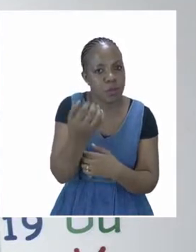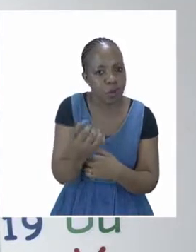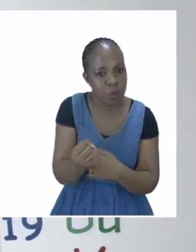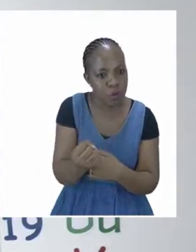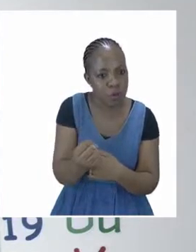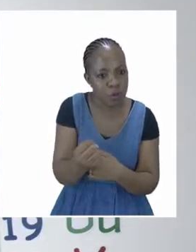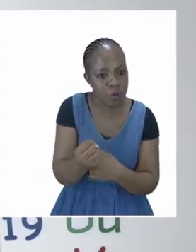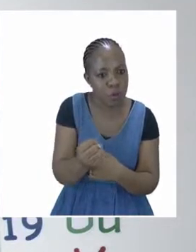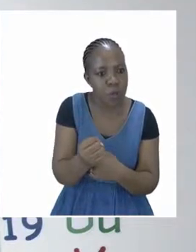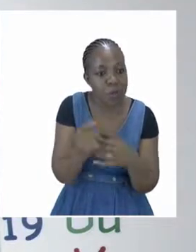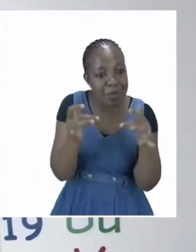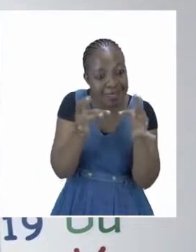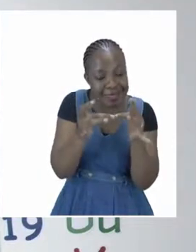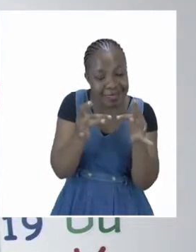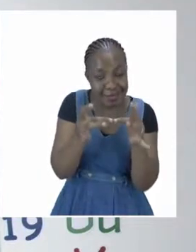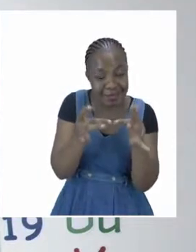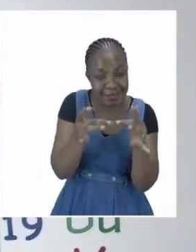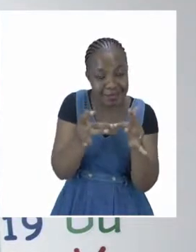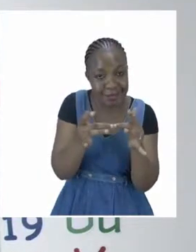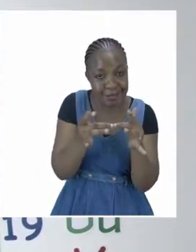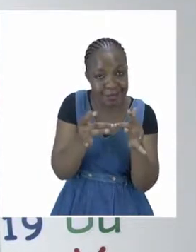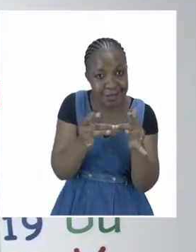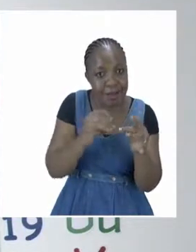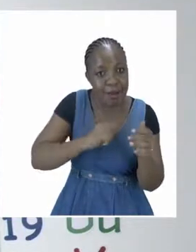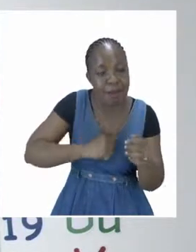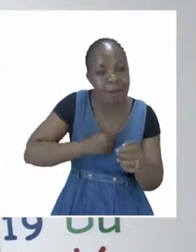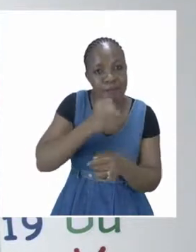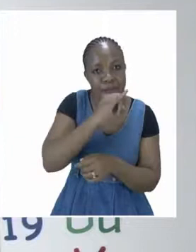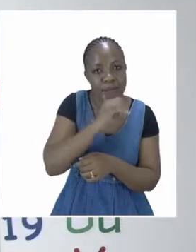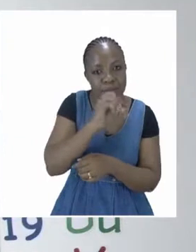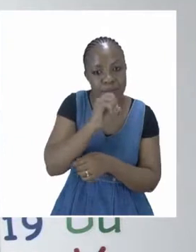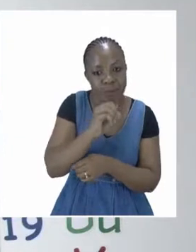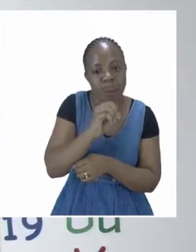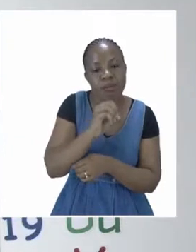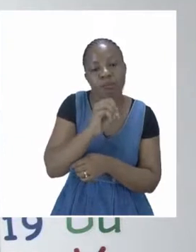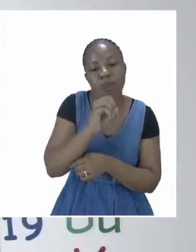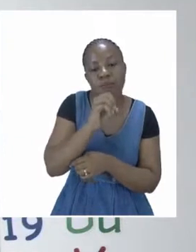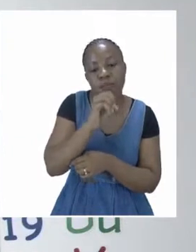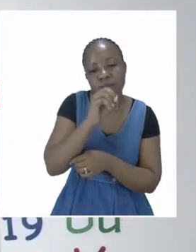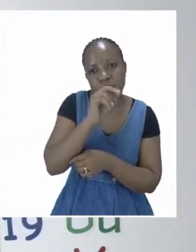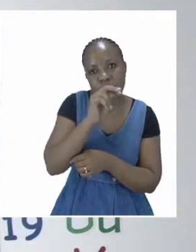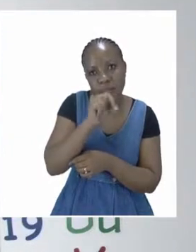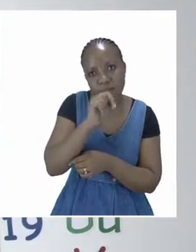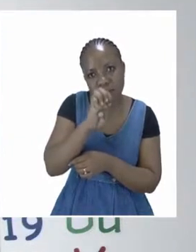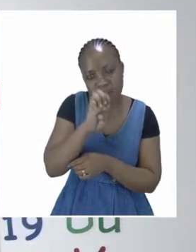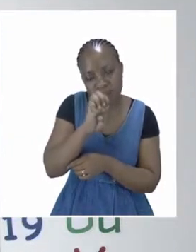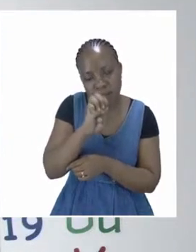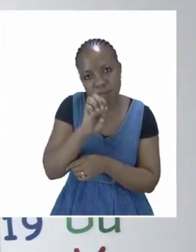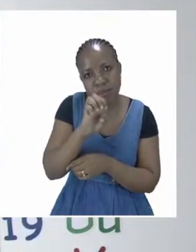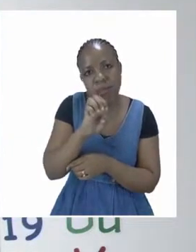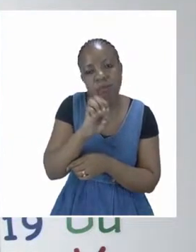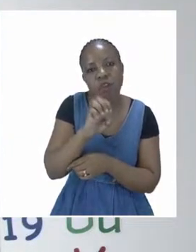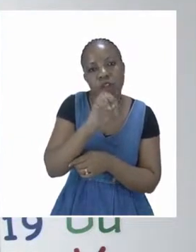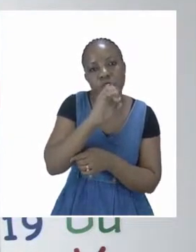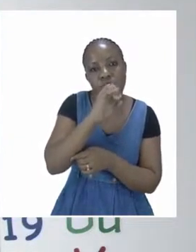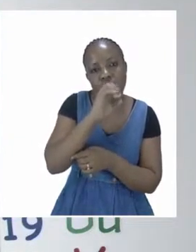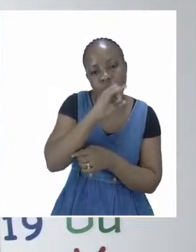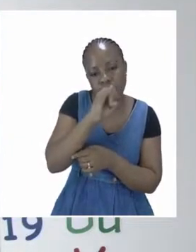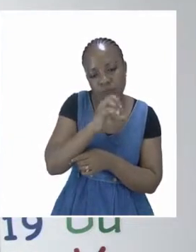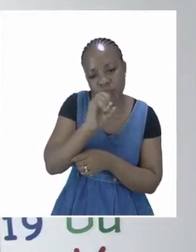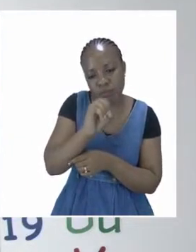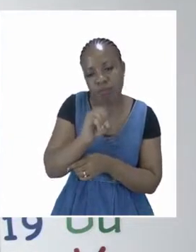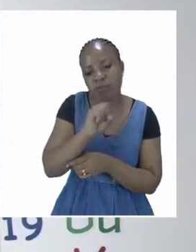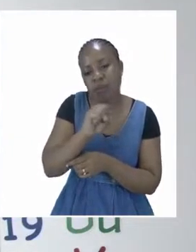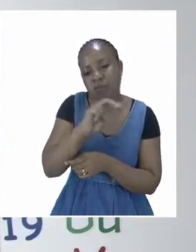our online platforms, MyZone and Zoshi Facebook pages, and in addition,